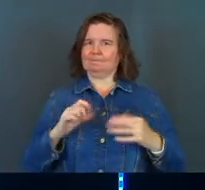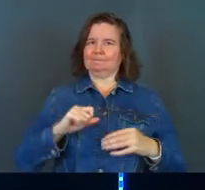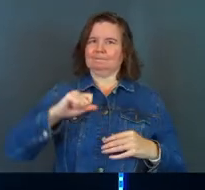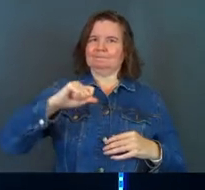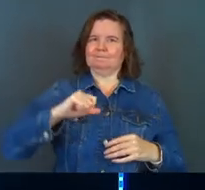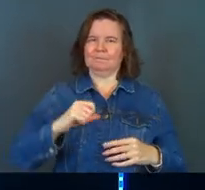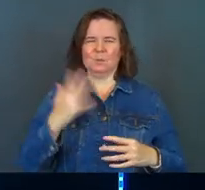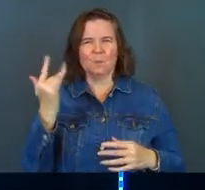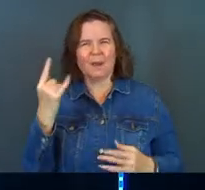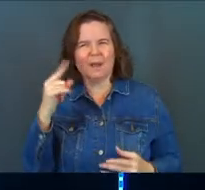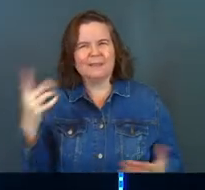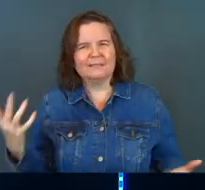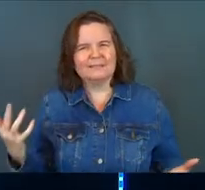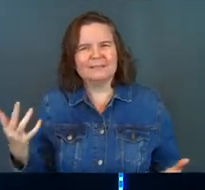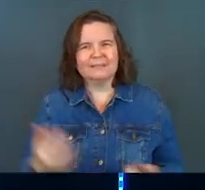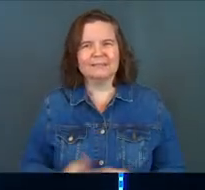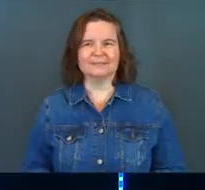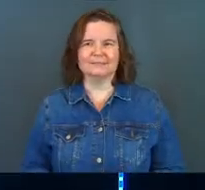stuff?